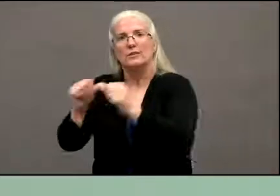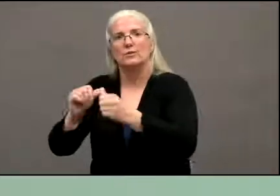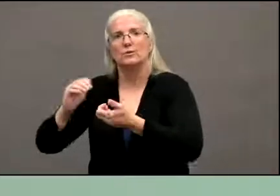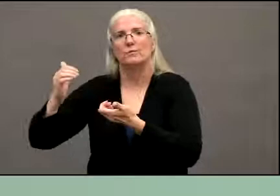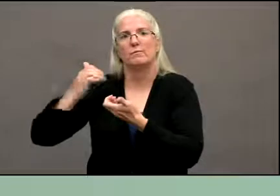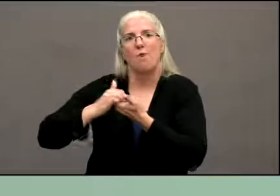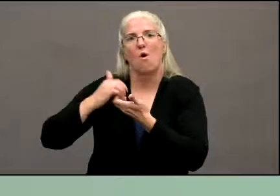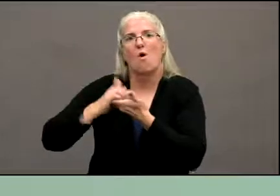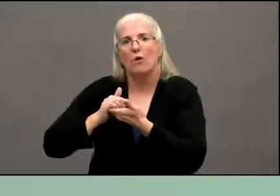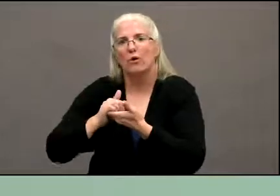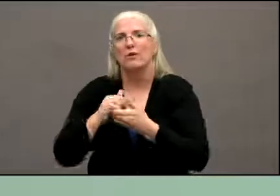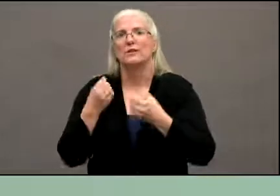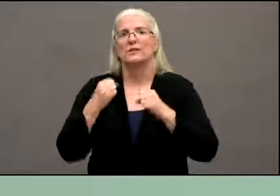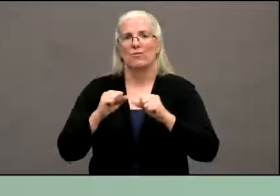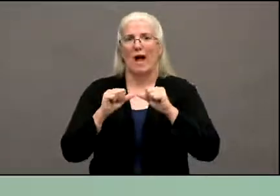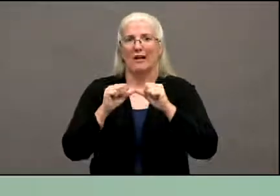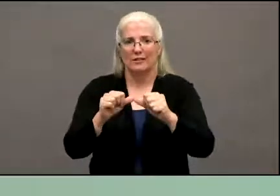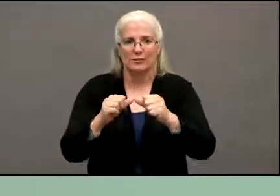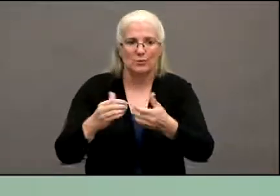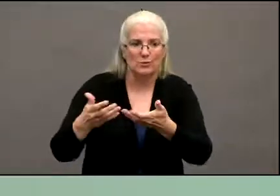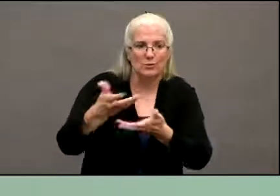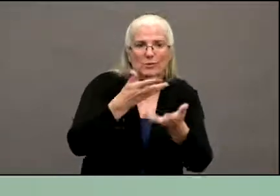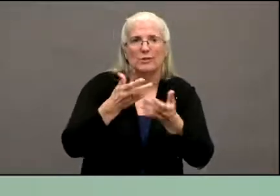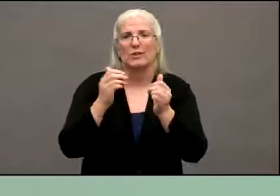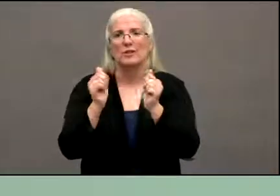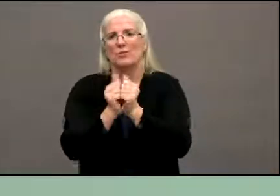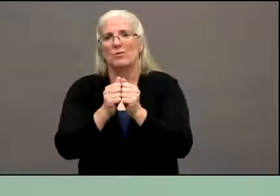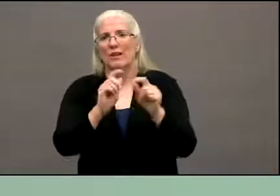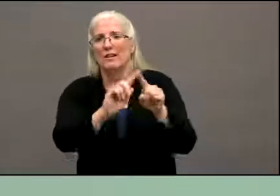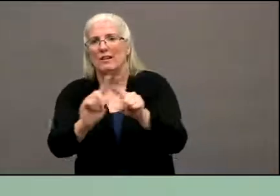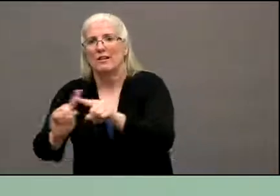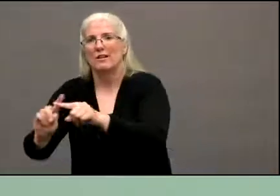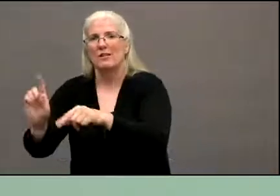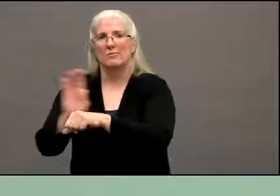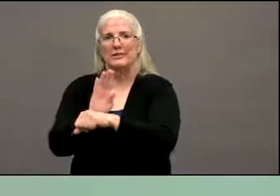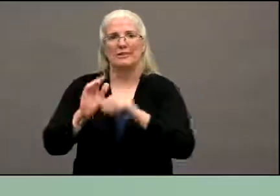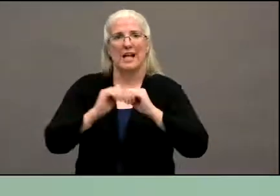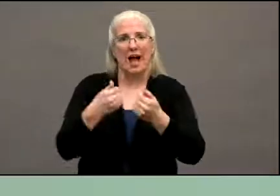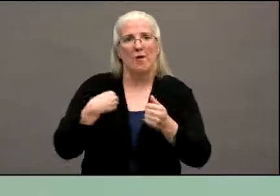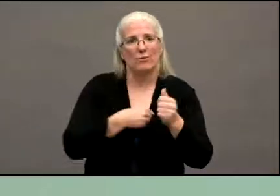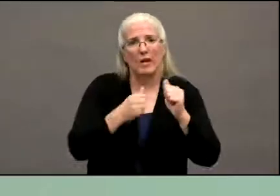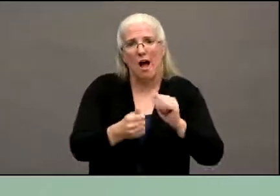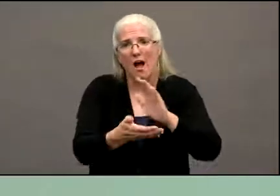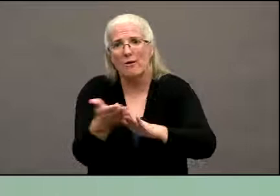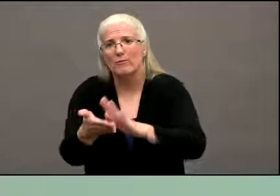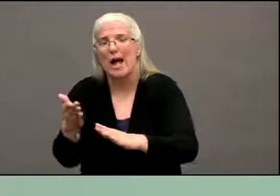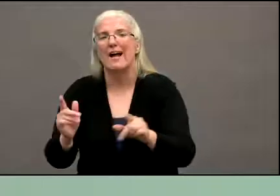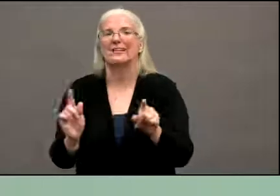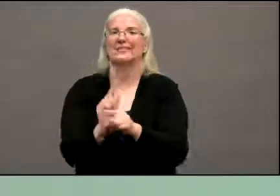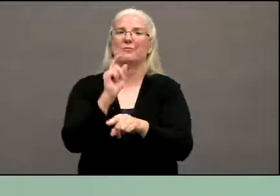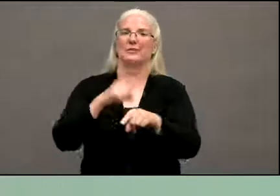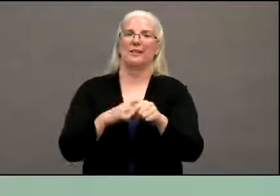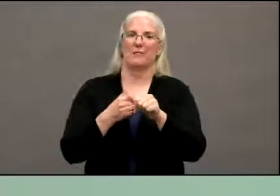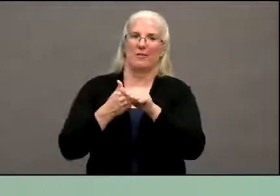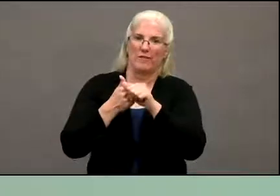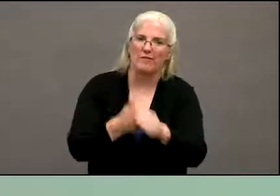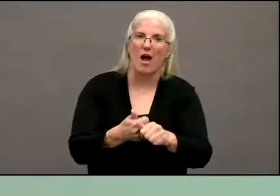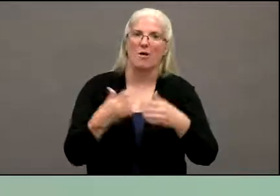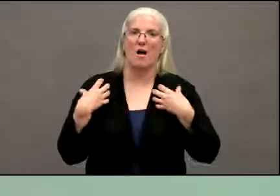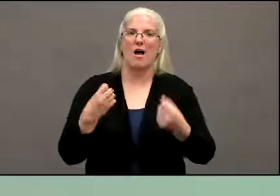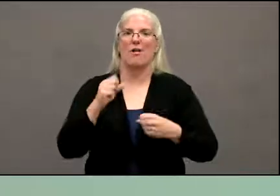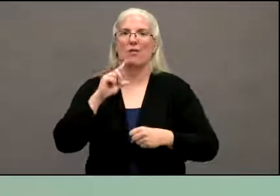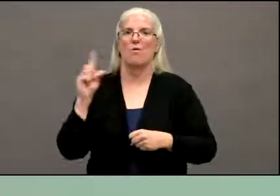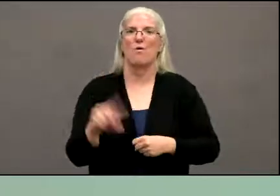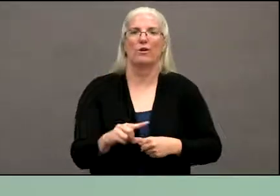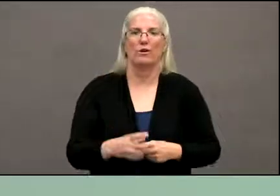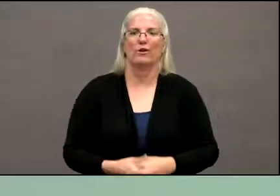suitable alternatives to operations and also for, continuing to abide by the health order. I know that's been rough for a lot of folks, but we are in constant communication.